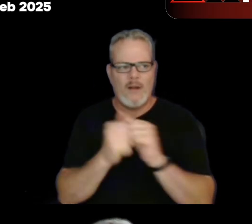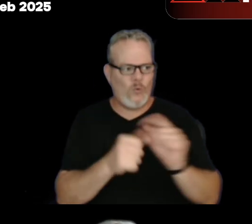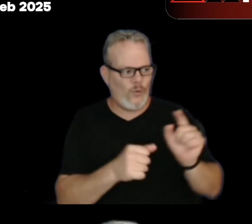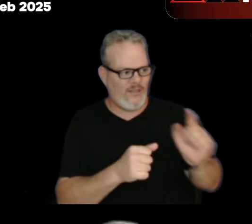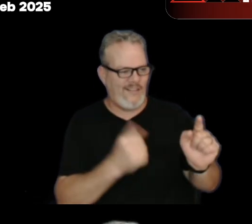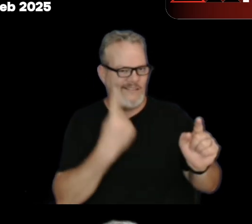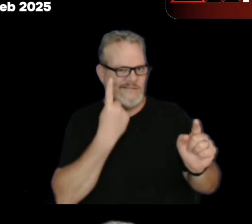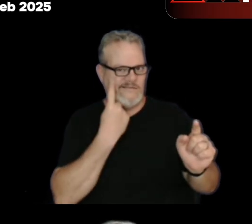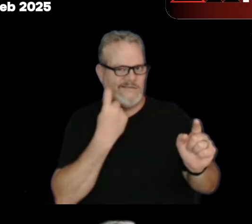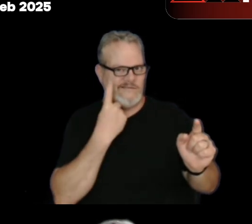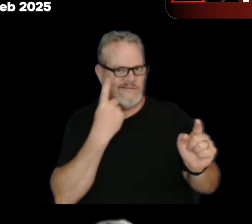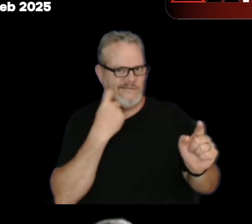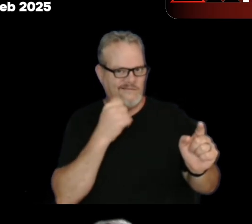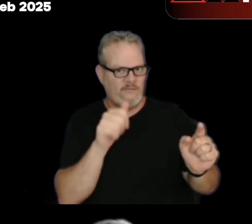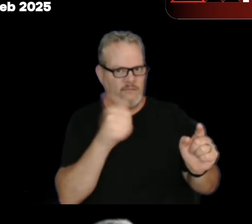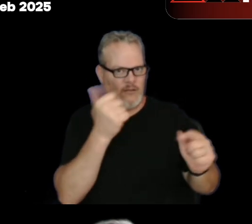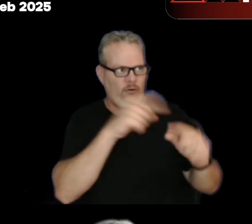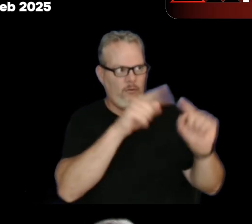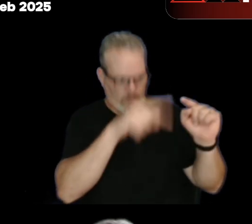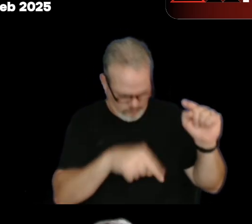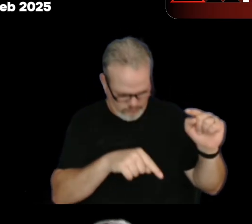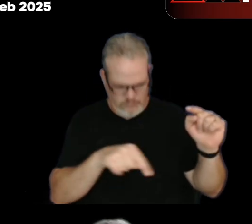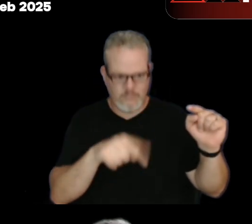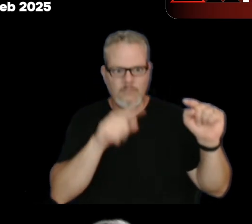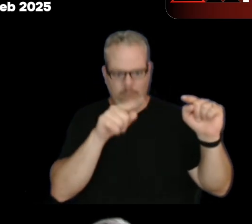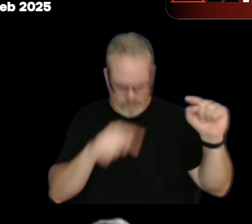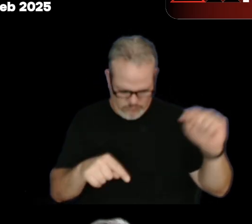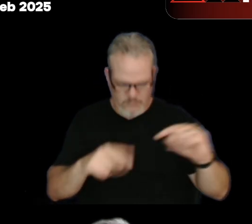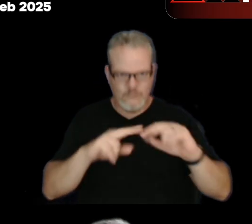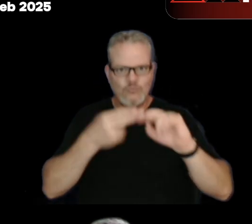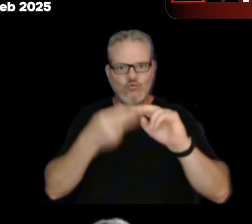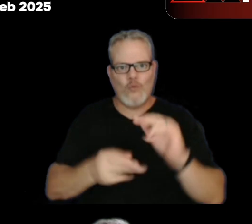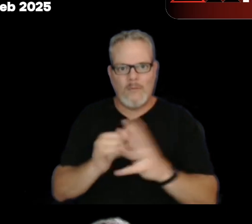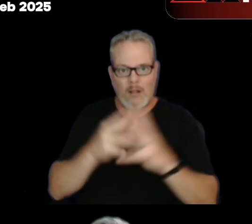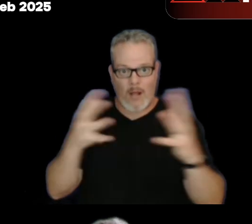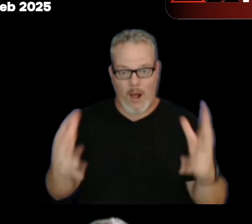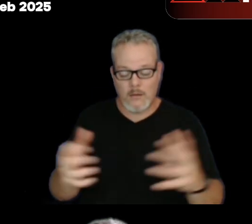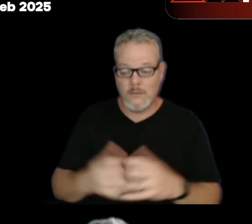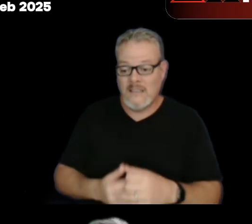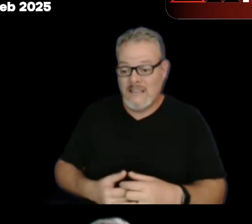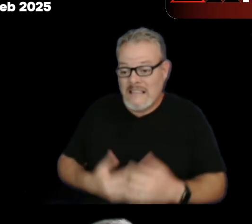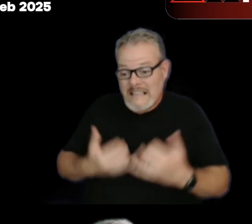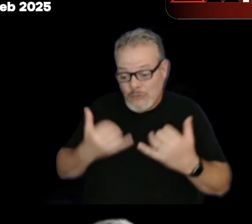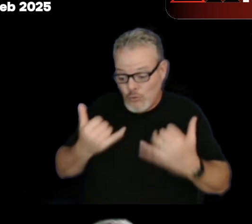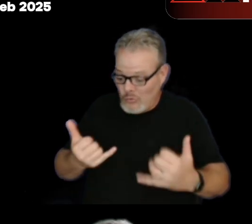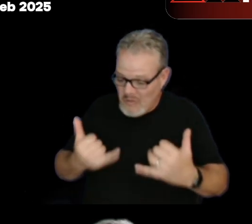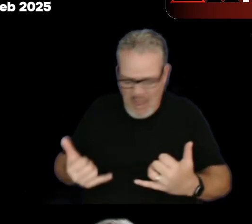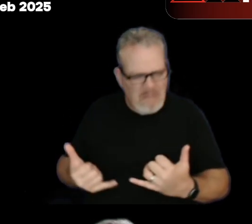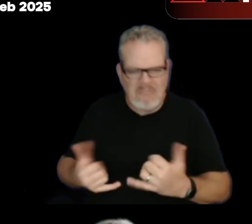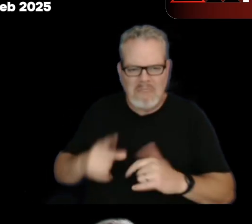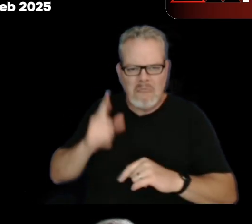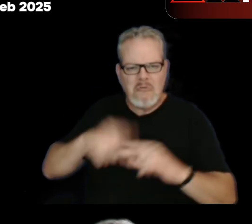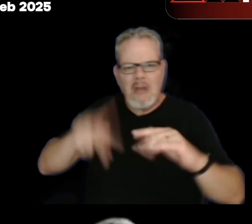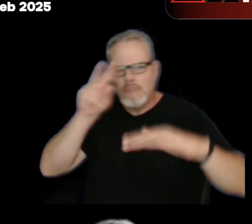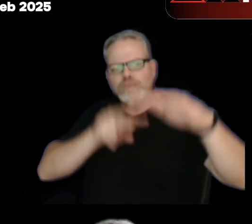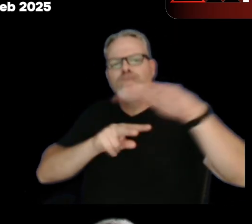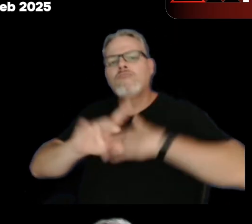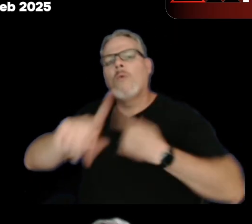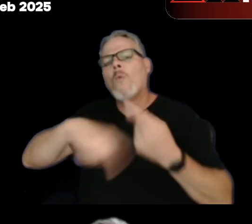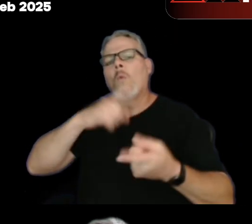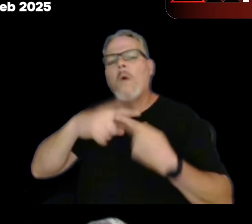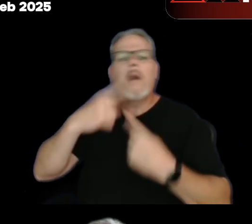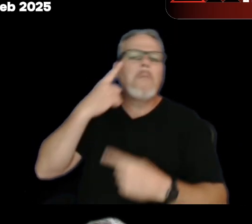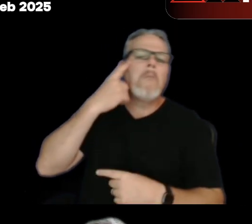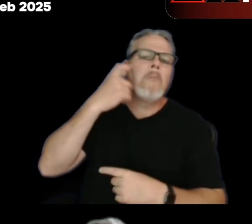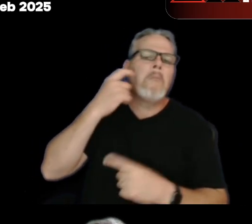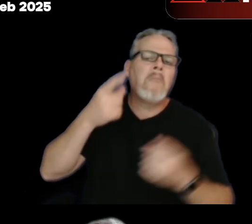recent episodes. So while it's too soon to put a forecast on exactly when the next episode might occur, you